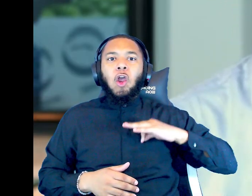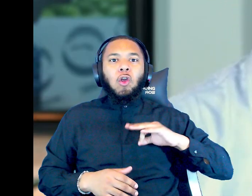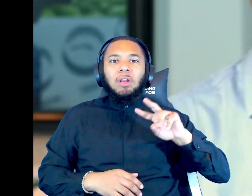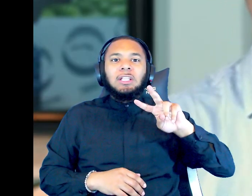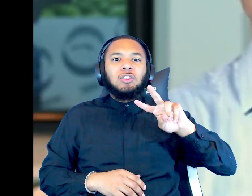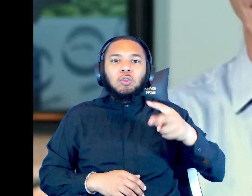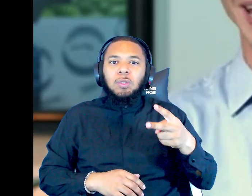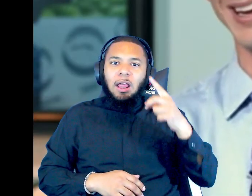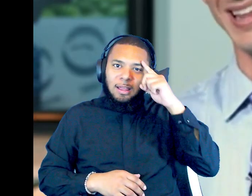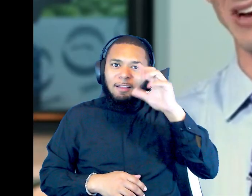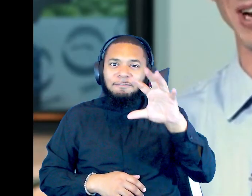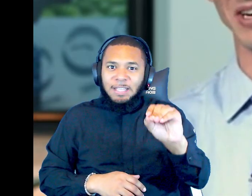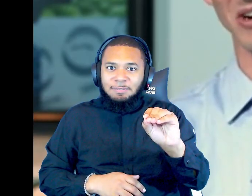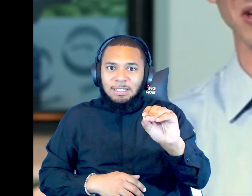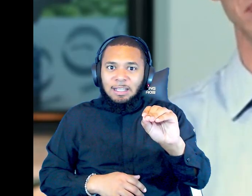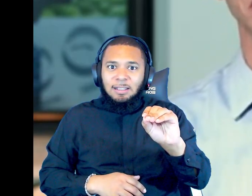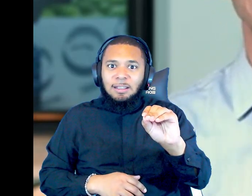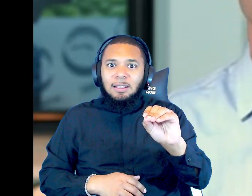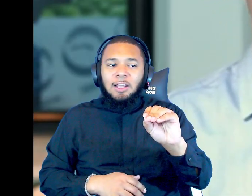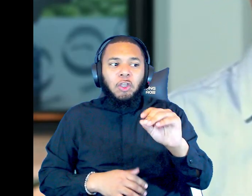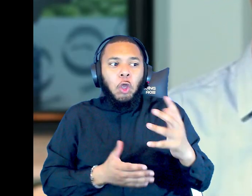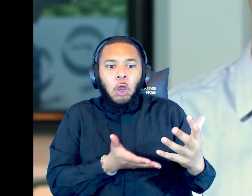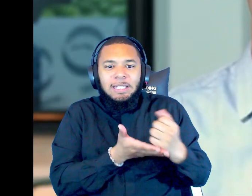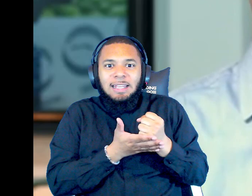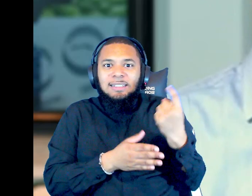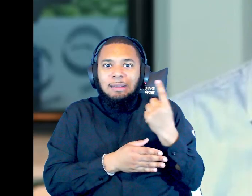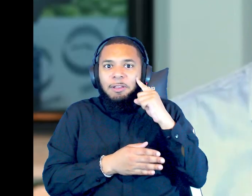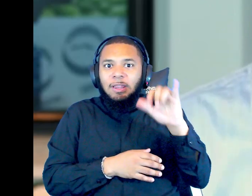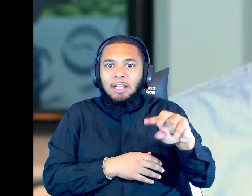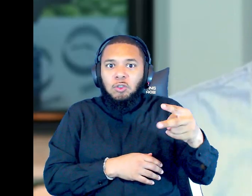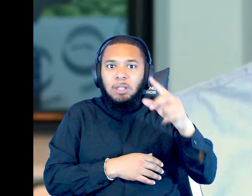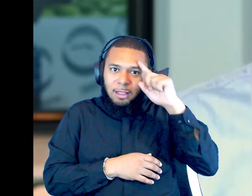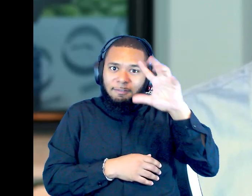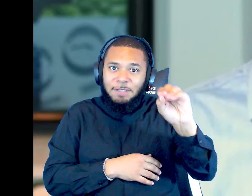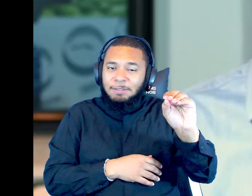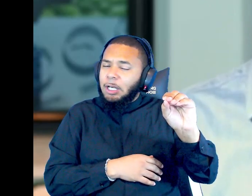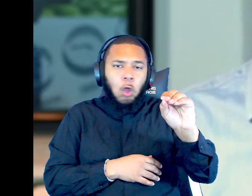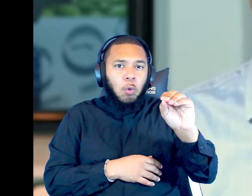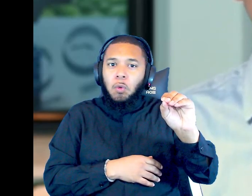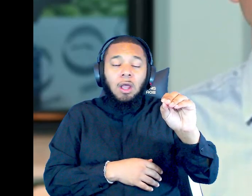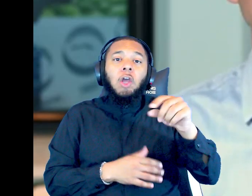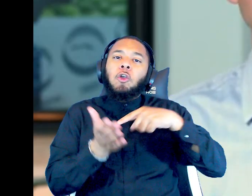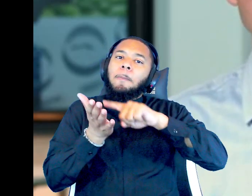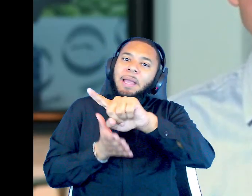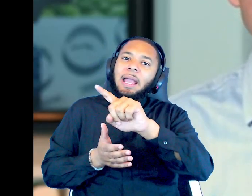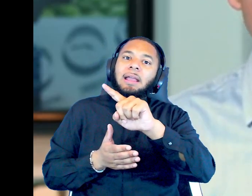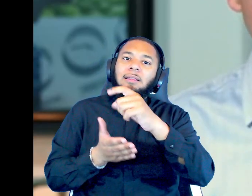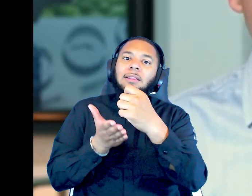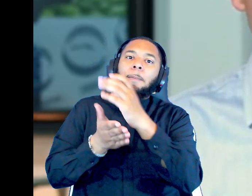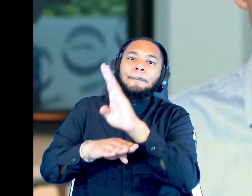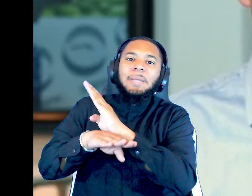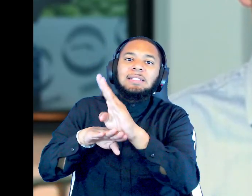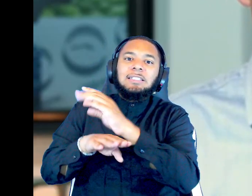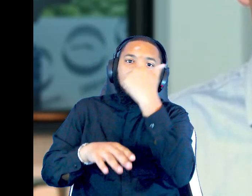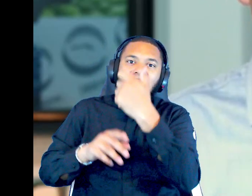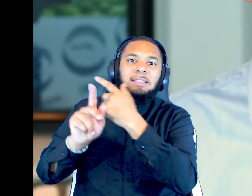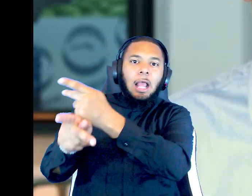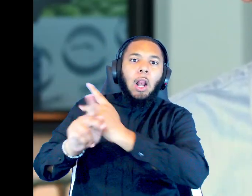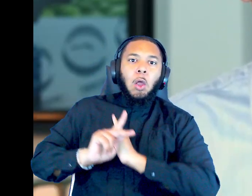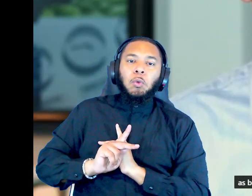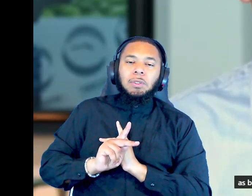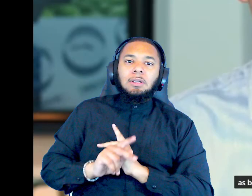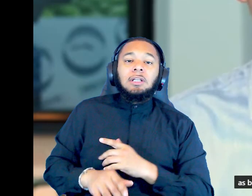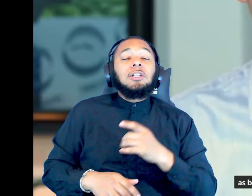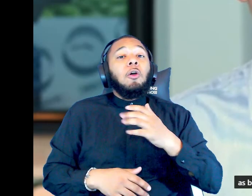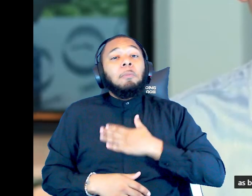services. You're paying that credit card company $2.50 because they loaned you money that you didn't have. So make sure to pay off your